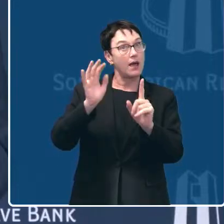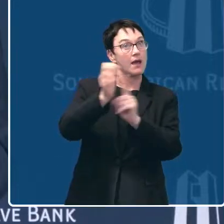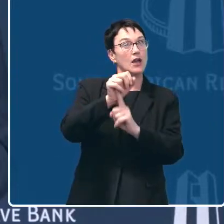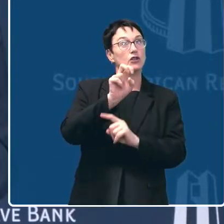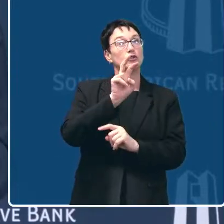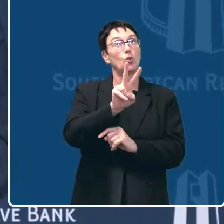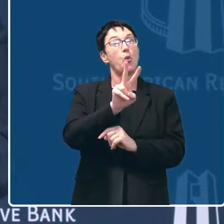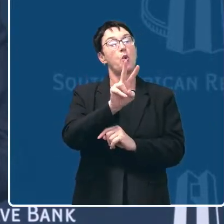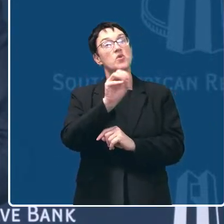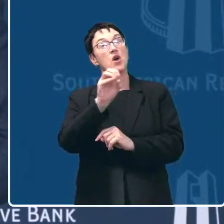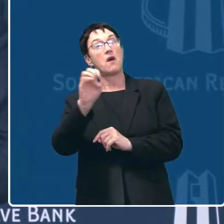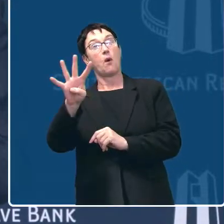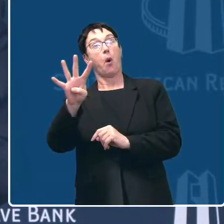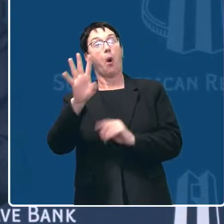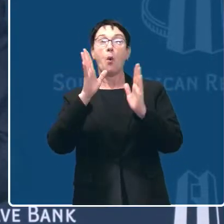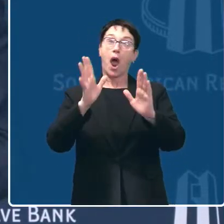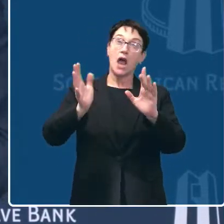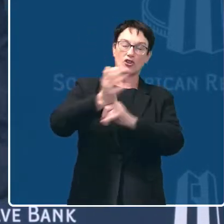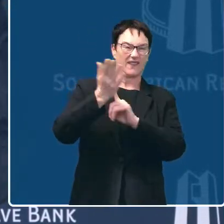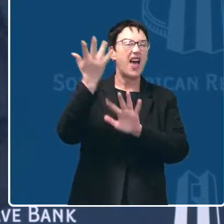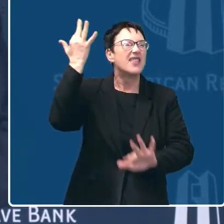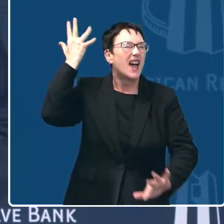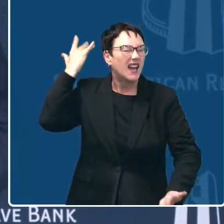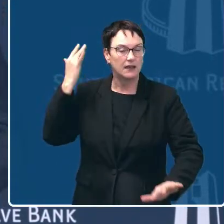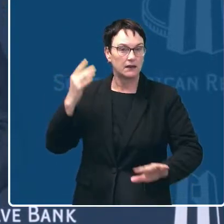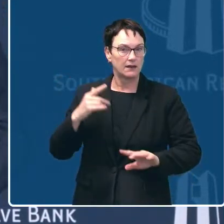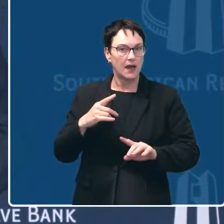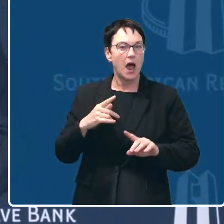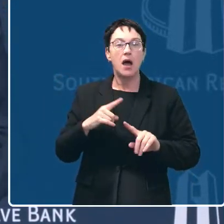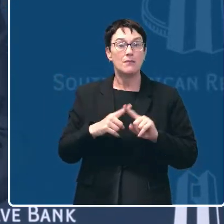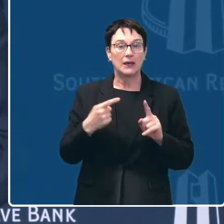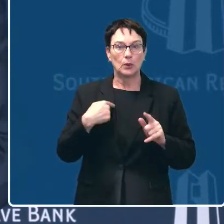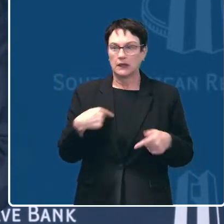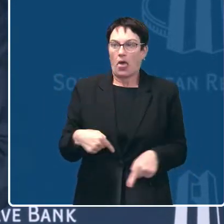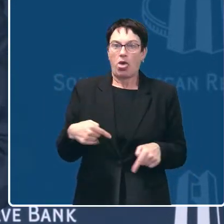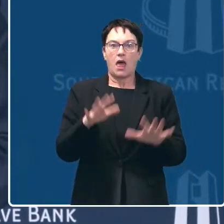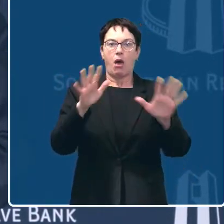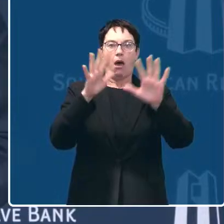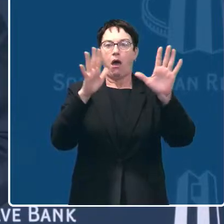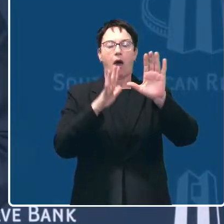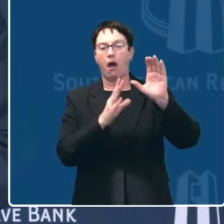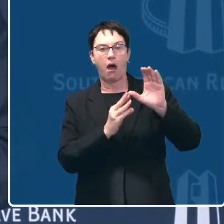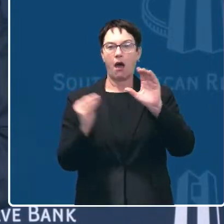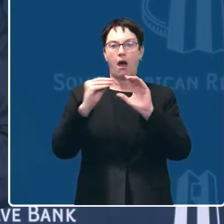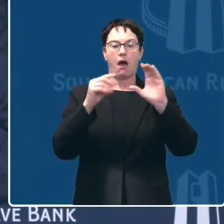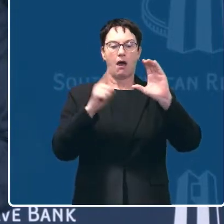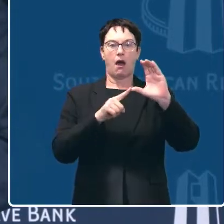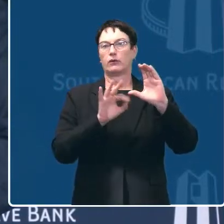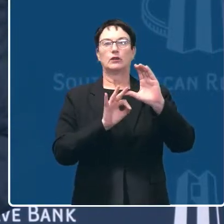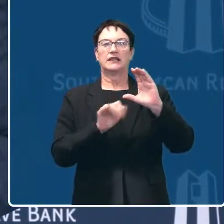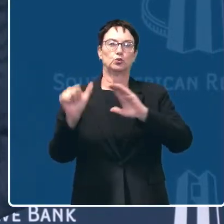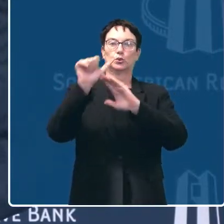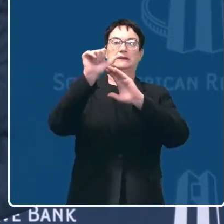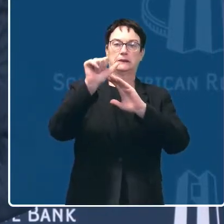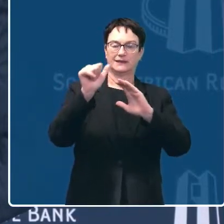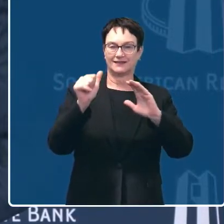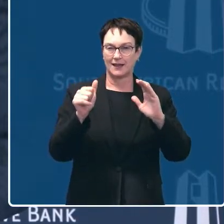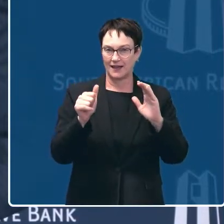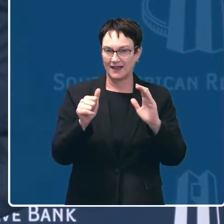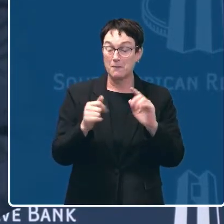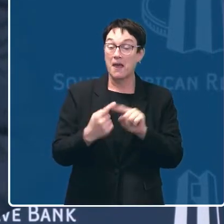later. And what then, if you read Minister Manuel's statement,